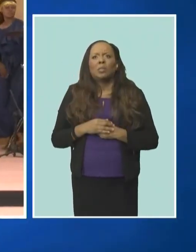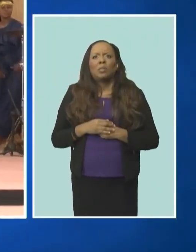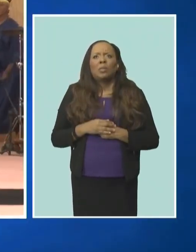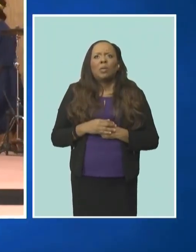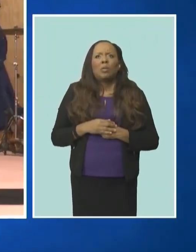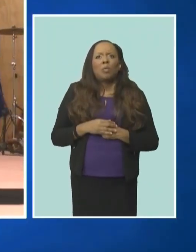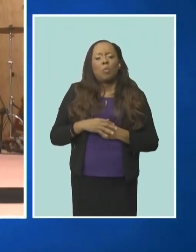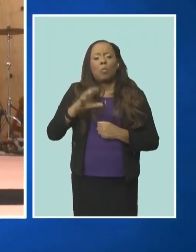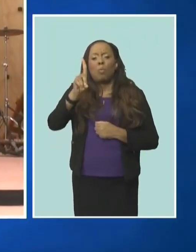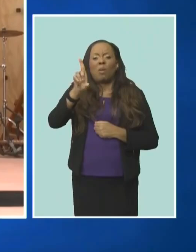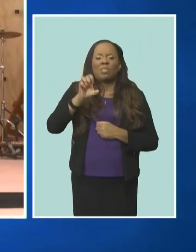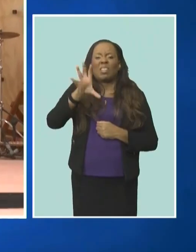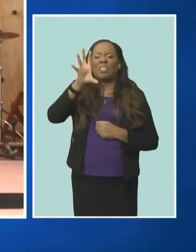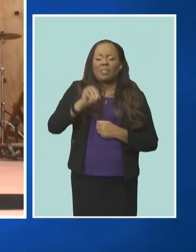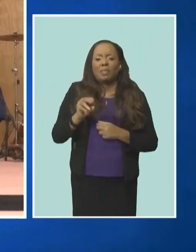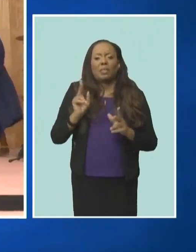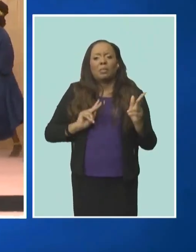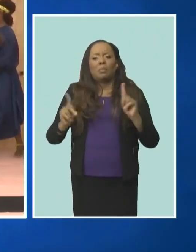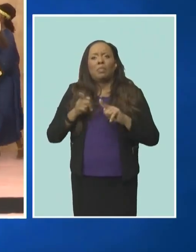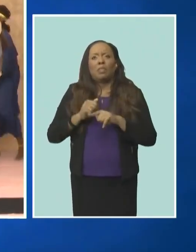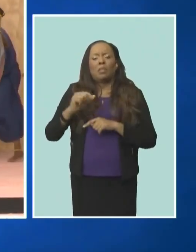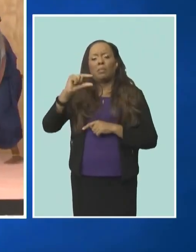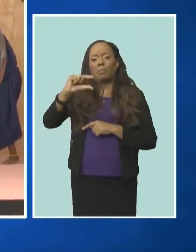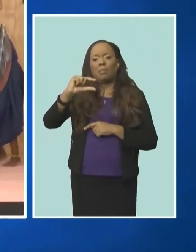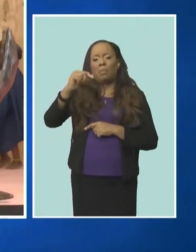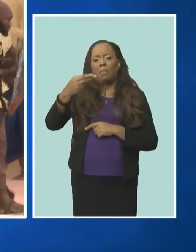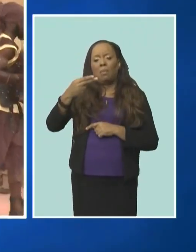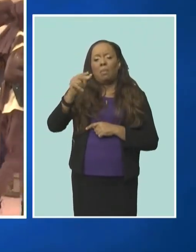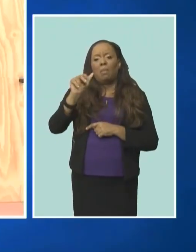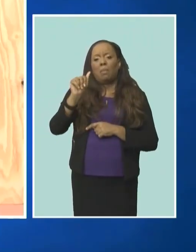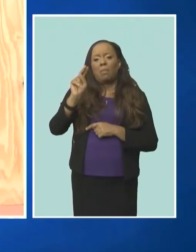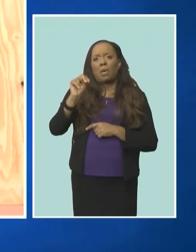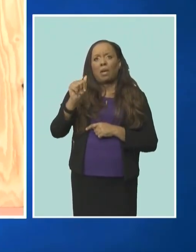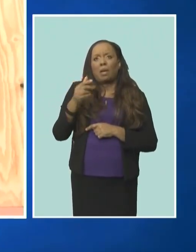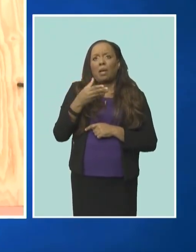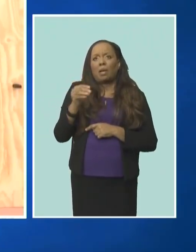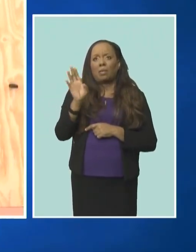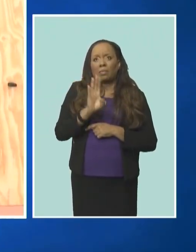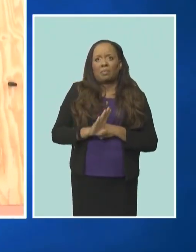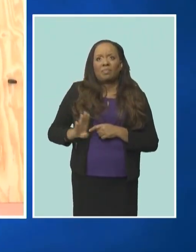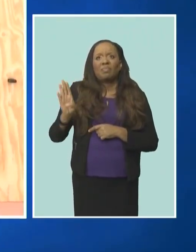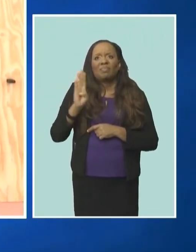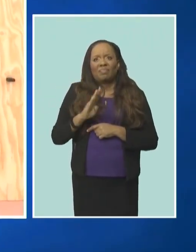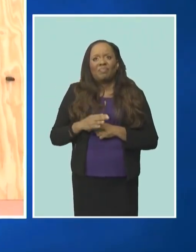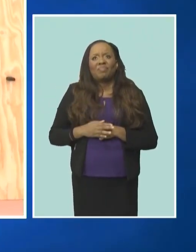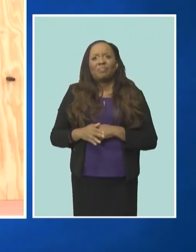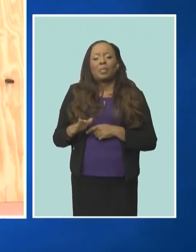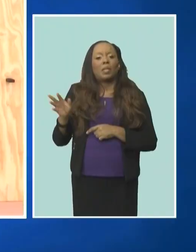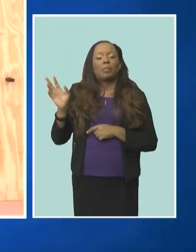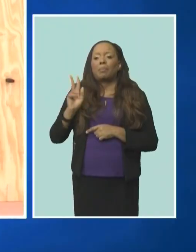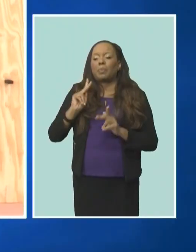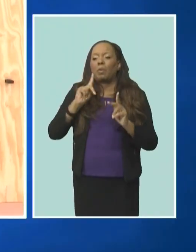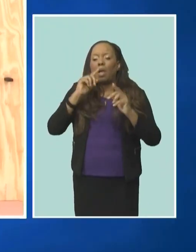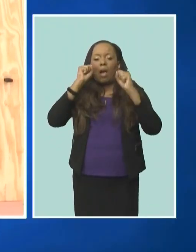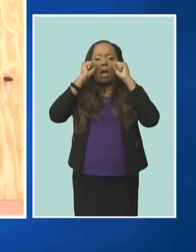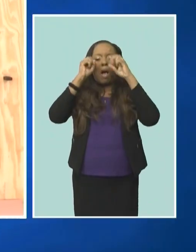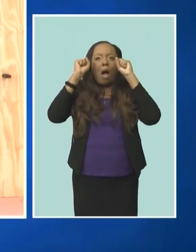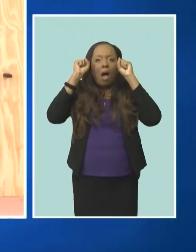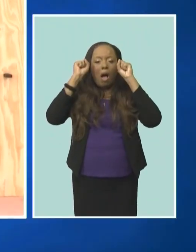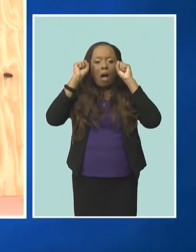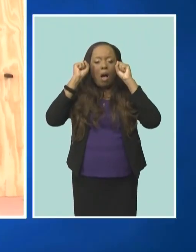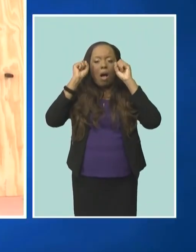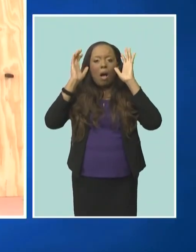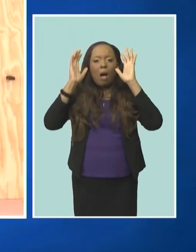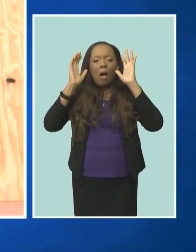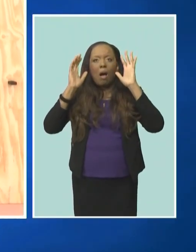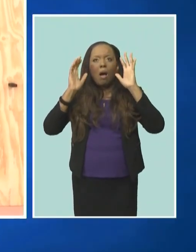cast and crews from Ghana and Barbados. It's touted as the play to leave you awestruck. Creator Chief Momin